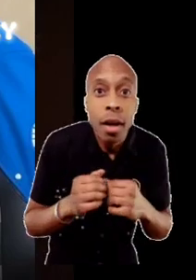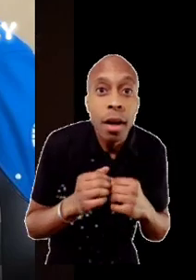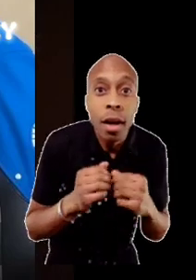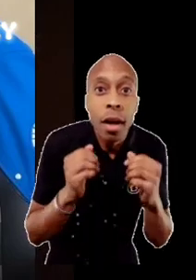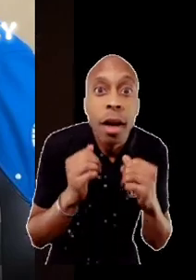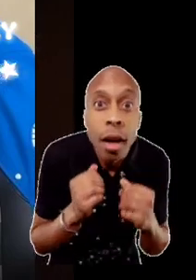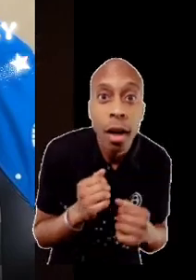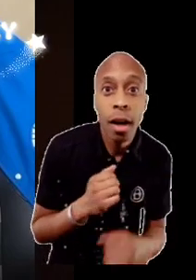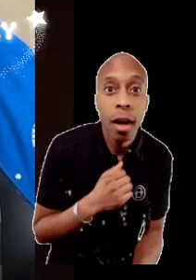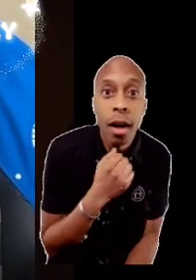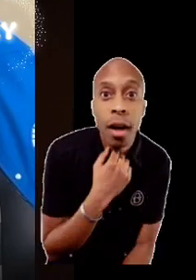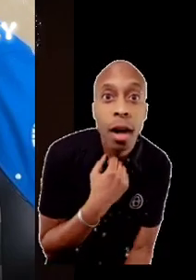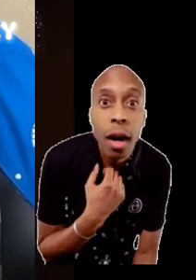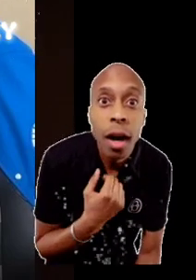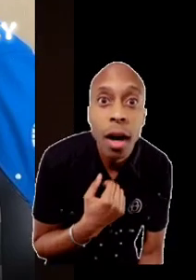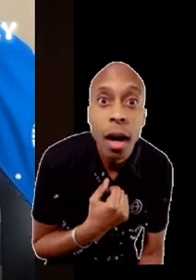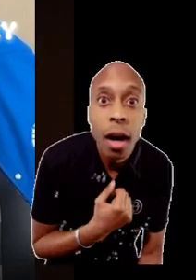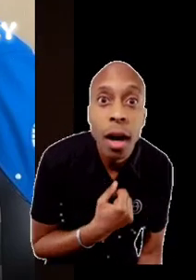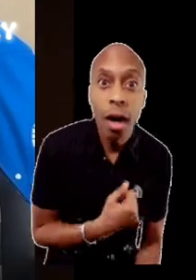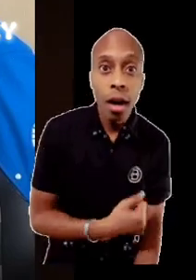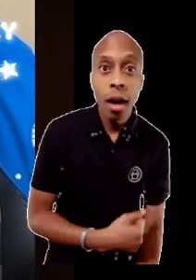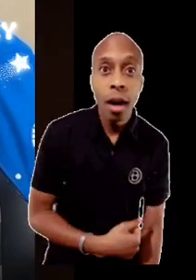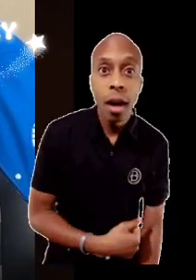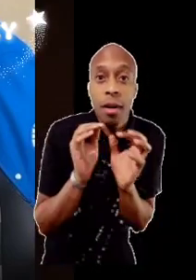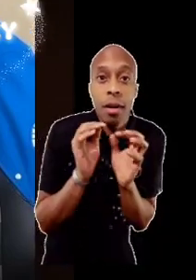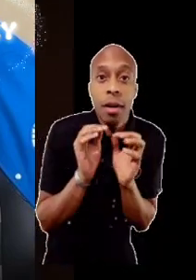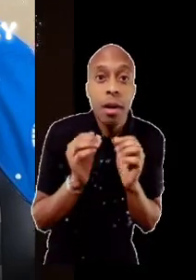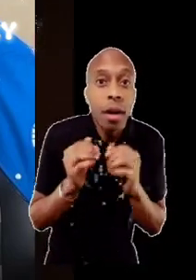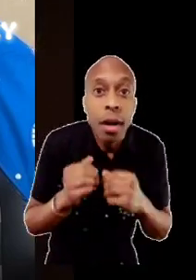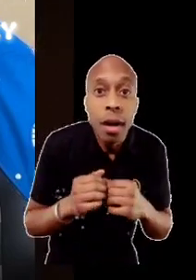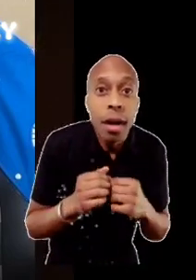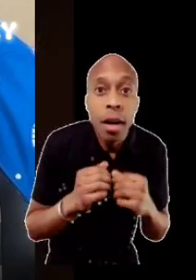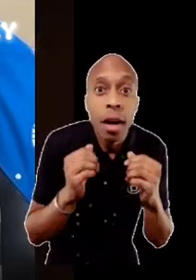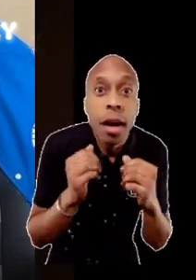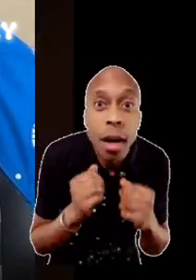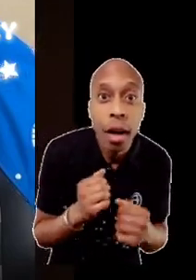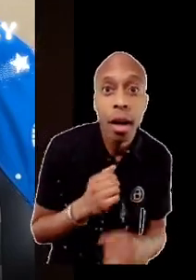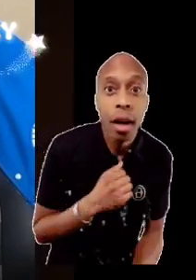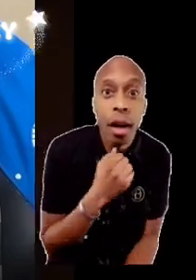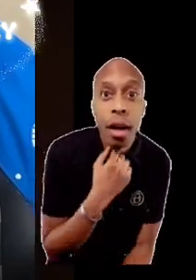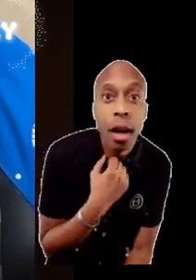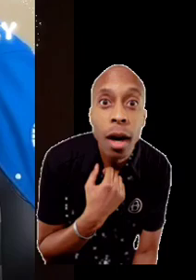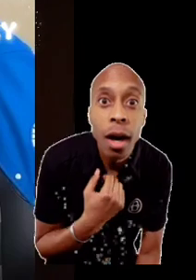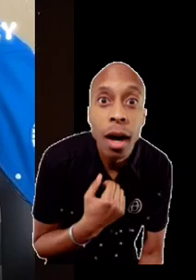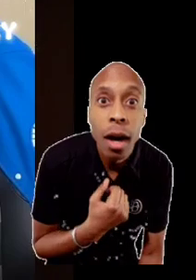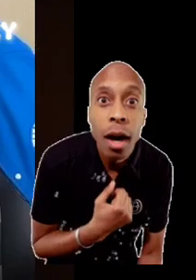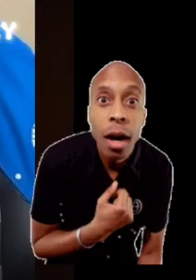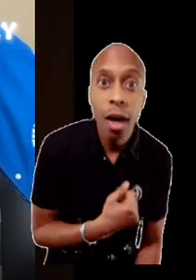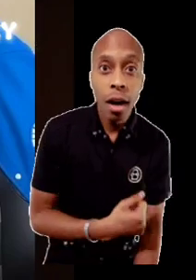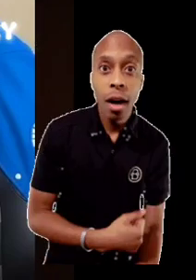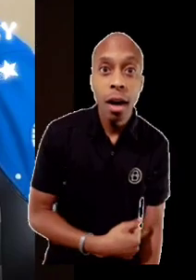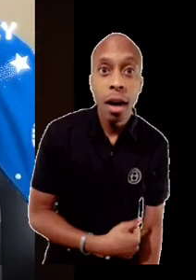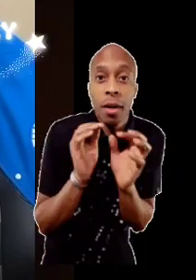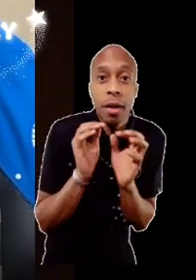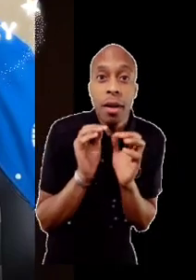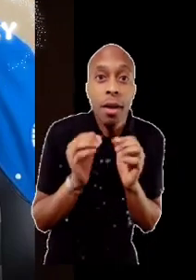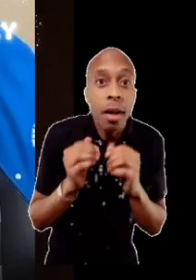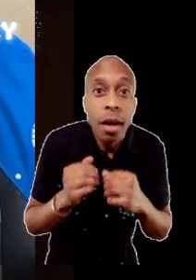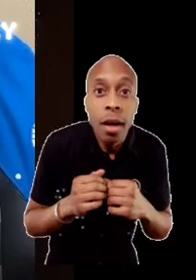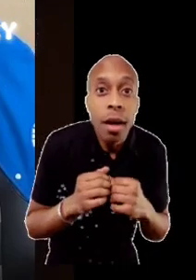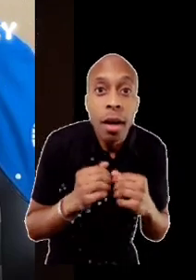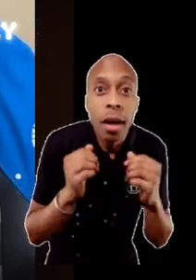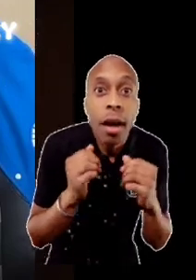You have to learn how to please the Lord. You can't wear down him name, so you can't wear down him name, so you make him look boring. Have food no